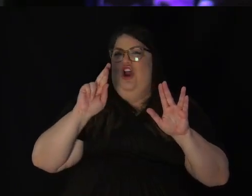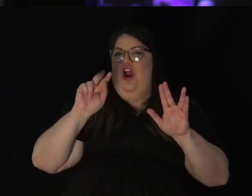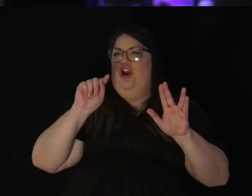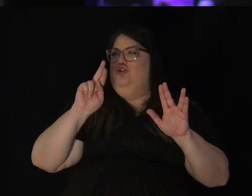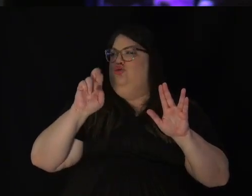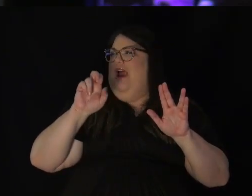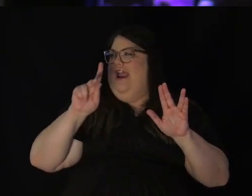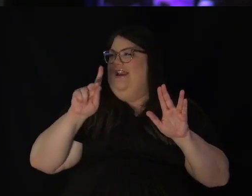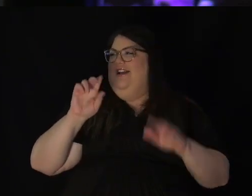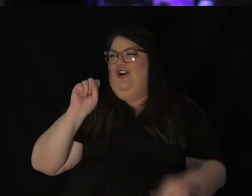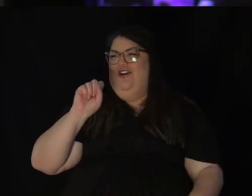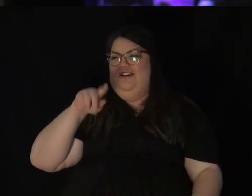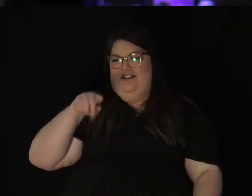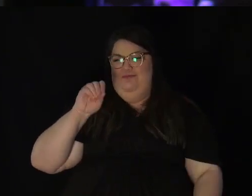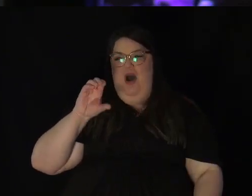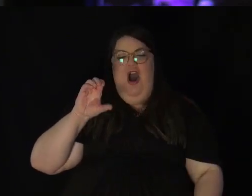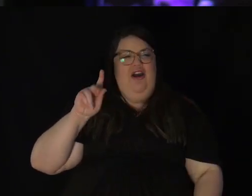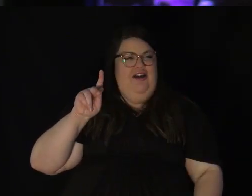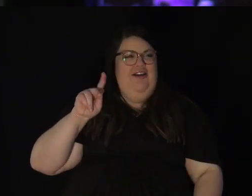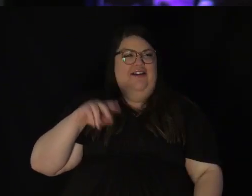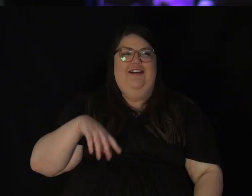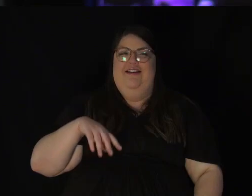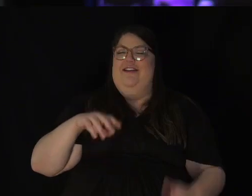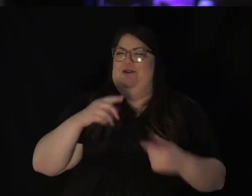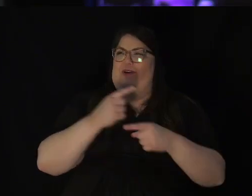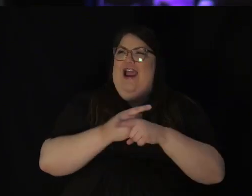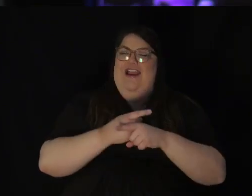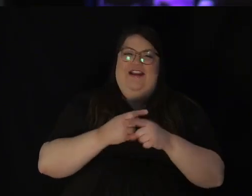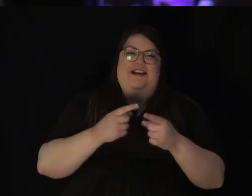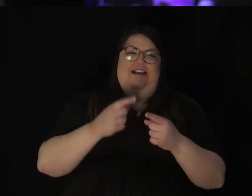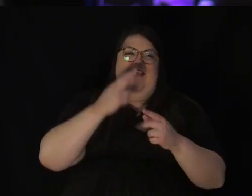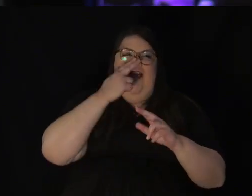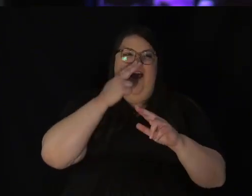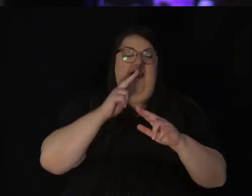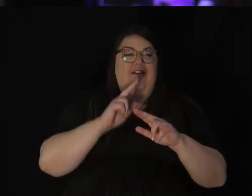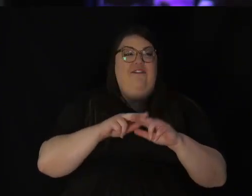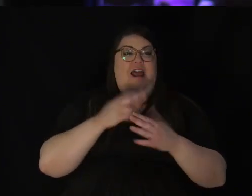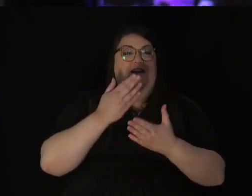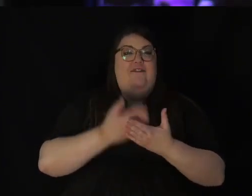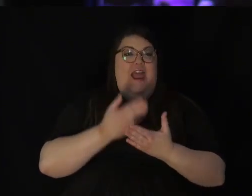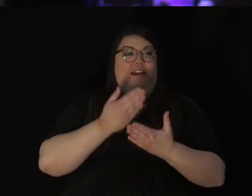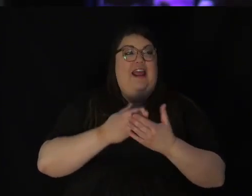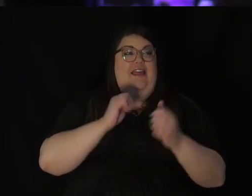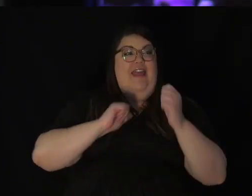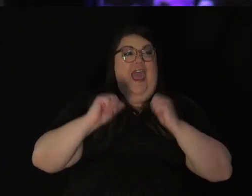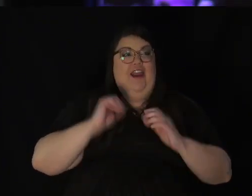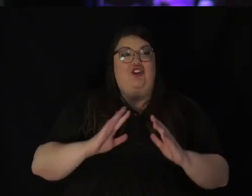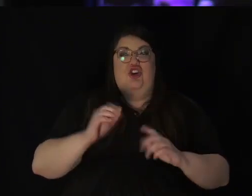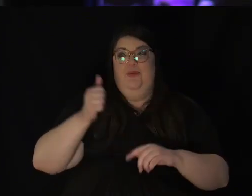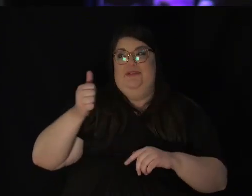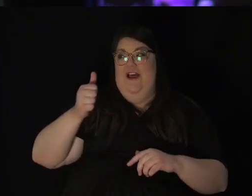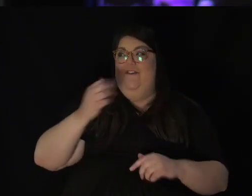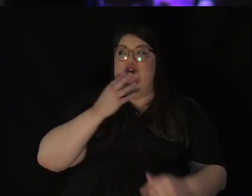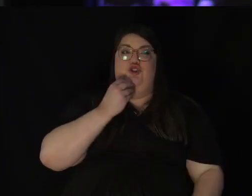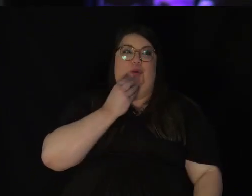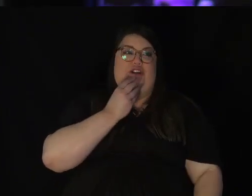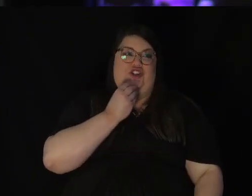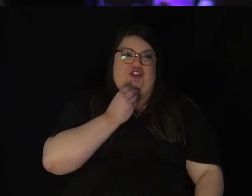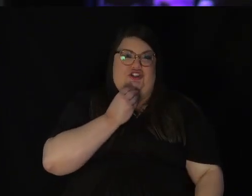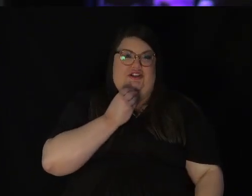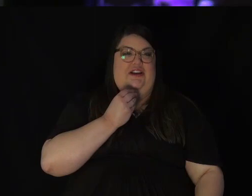Mr. Spock. Fun little fact, side note, the actor who played Mr. Spock was Jewish